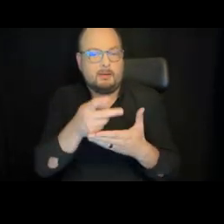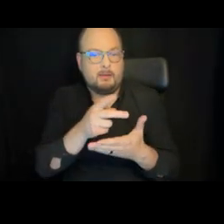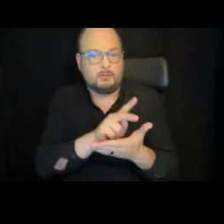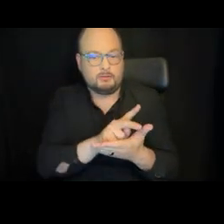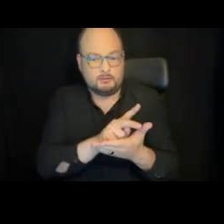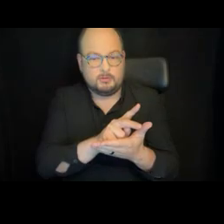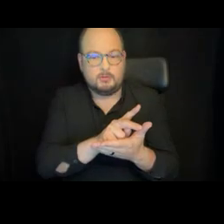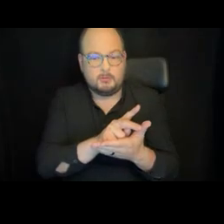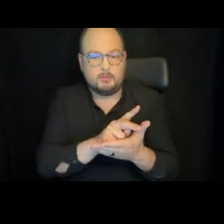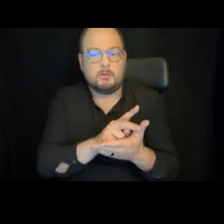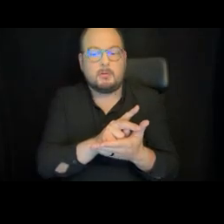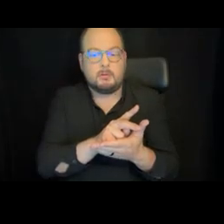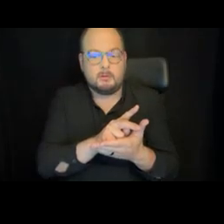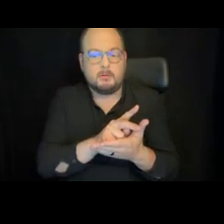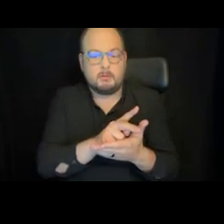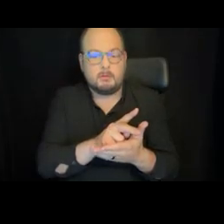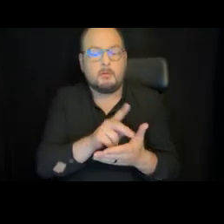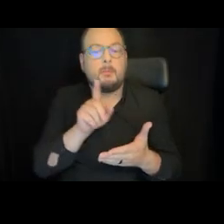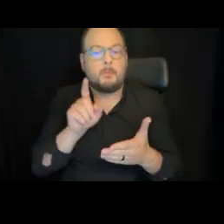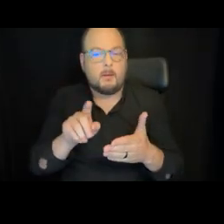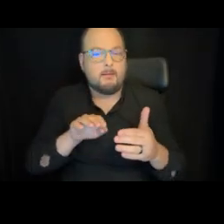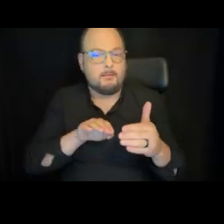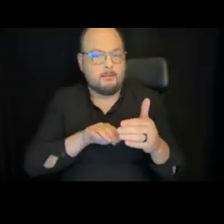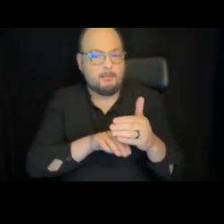and through the kitchen.